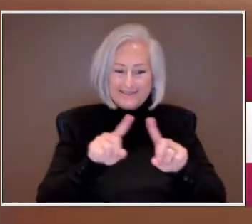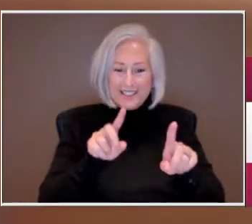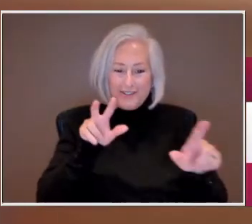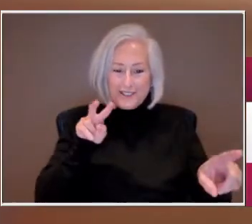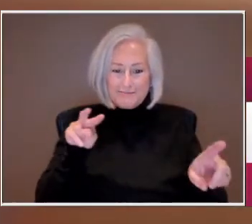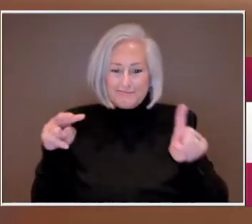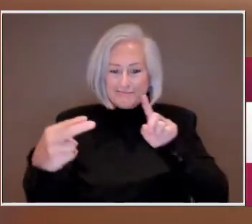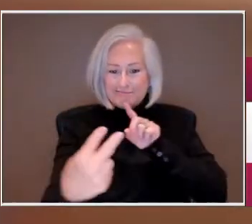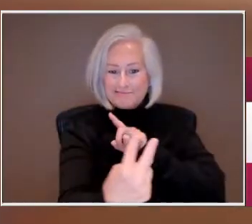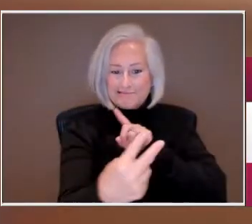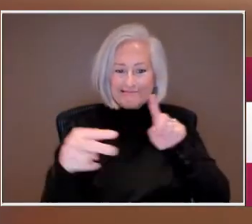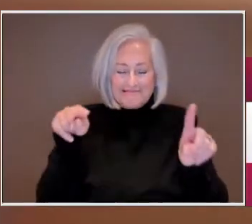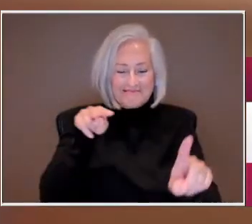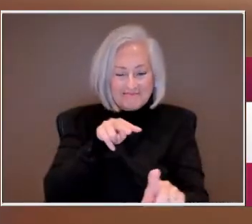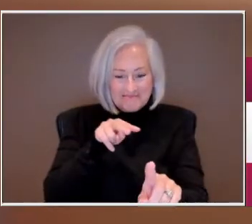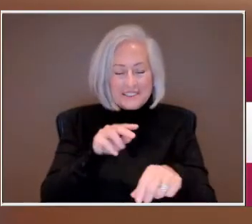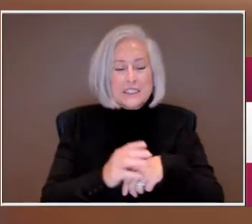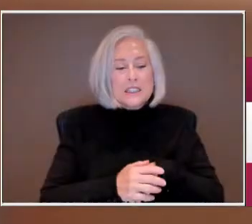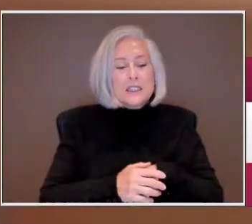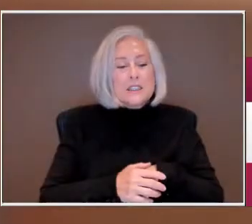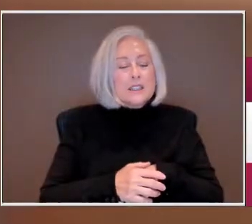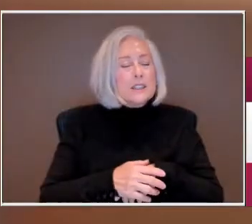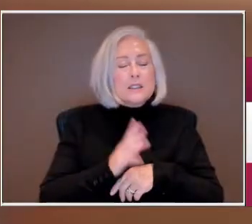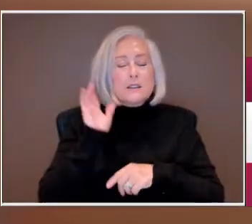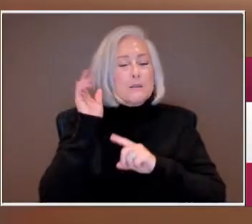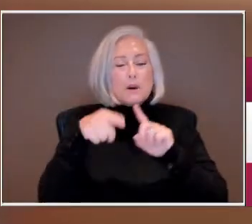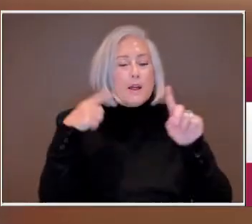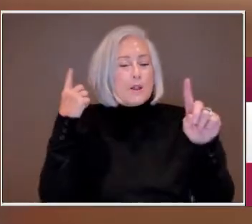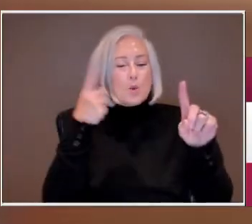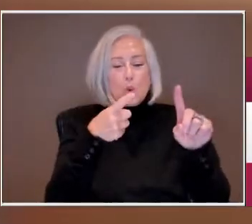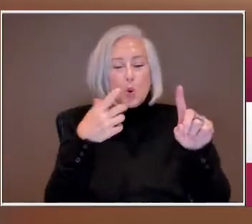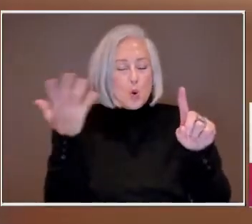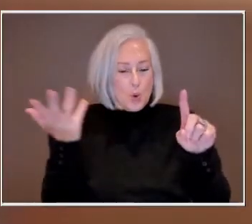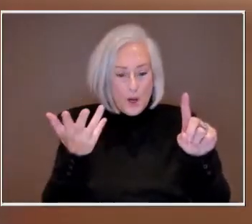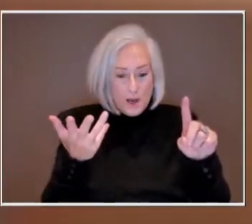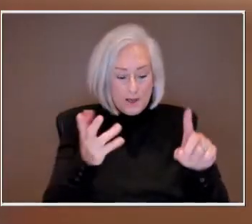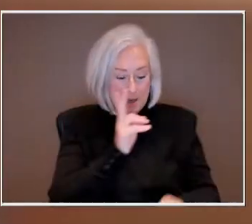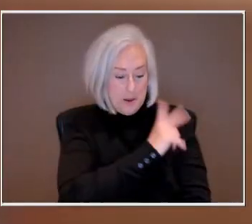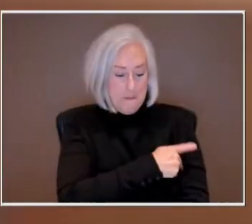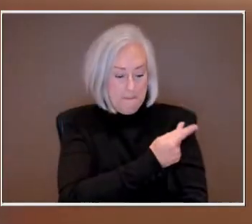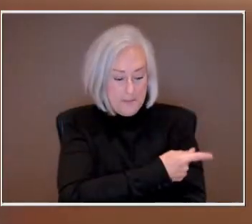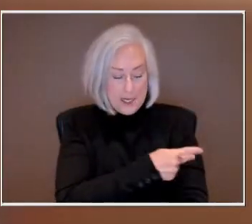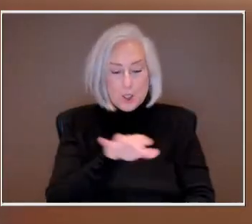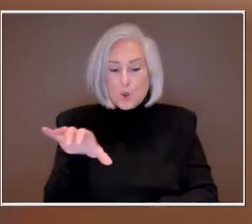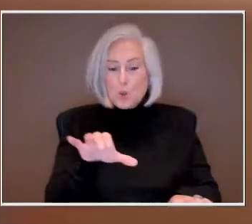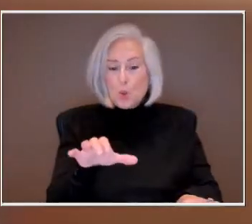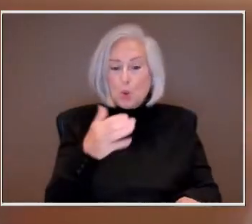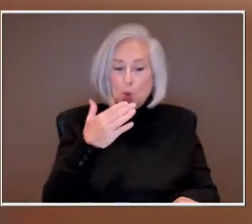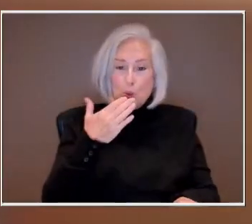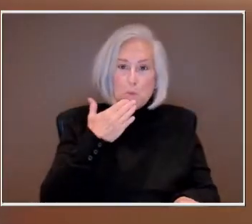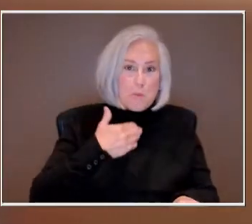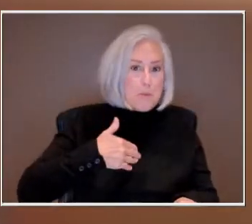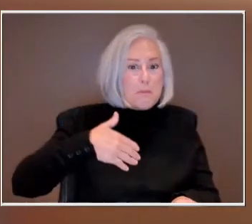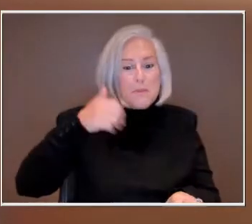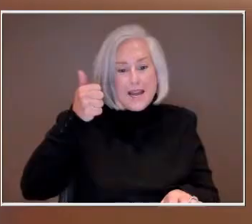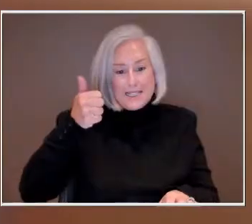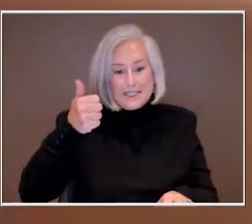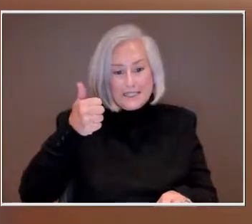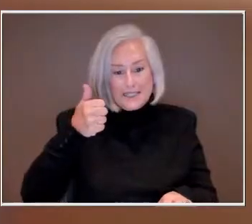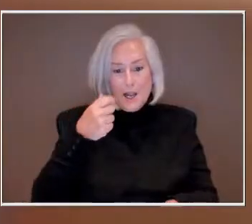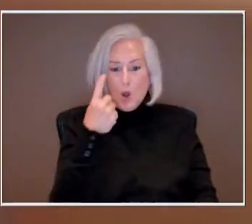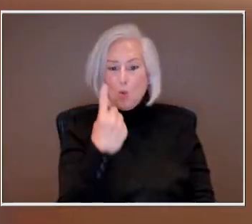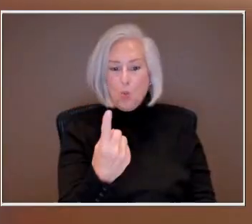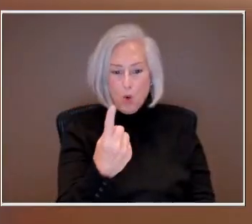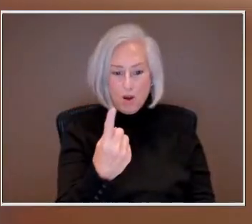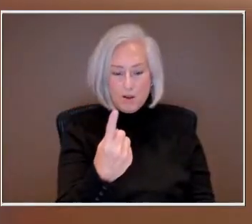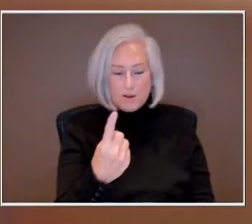it. But what the essence of it is that, you know, the patients who do the best have what we say a single organ problem, and in our